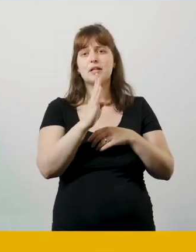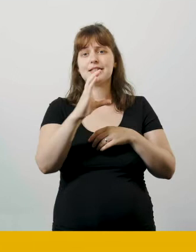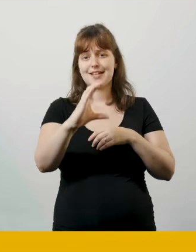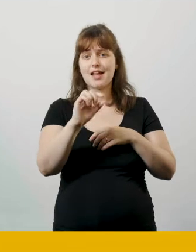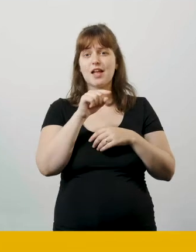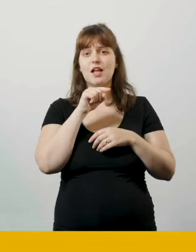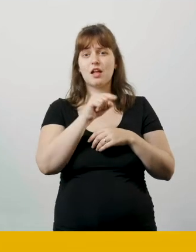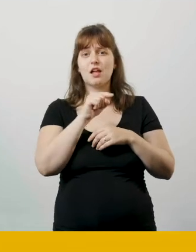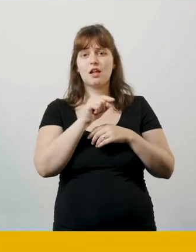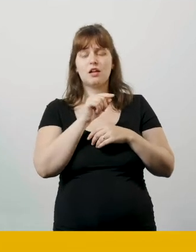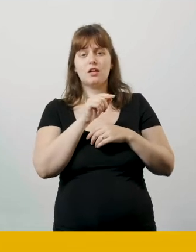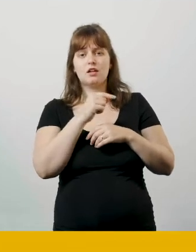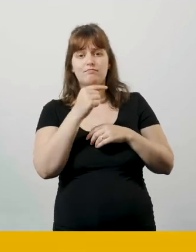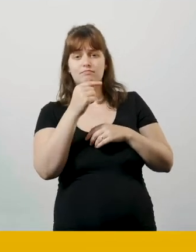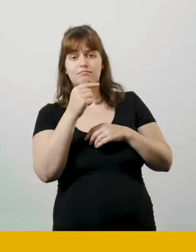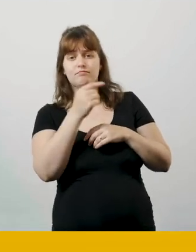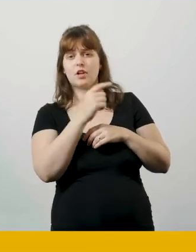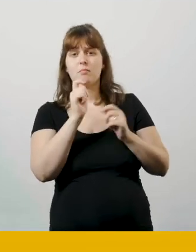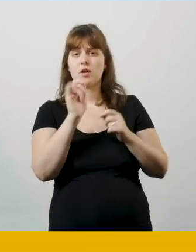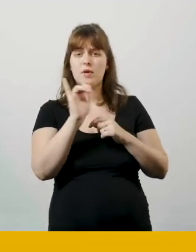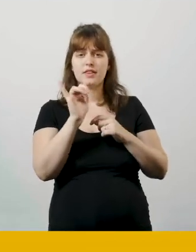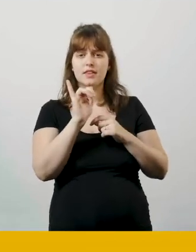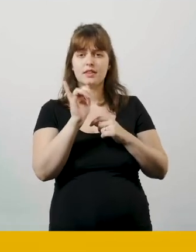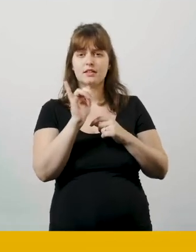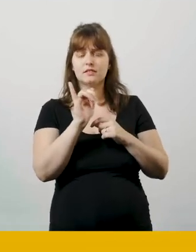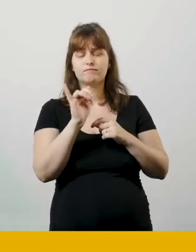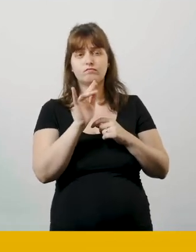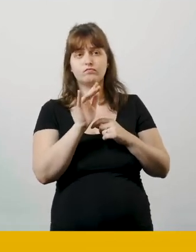that uses the